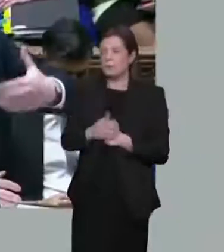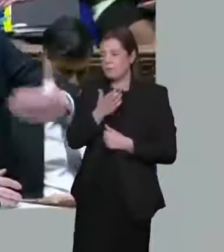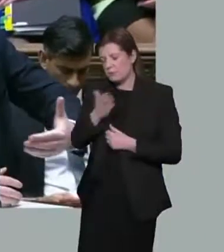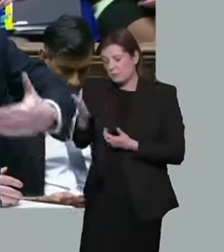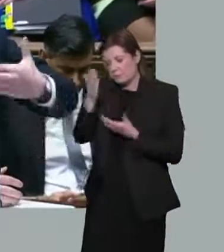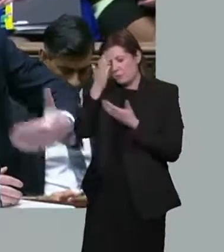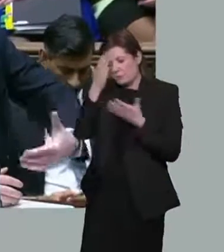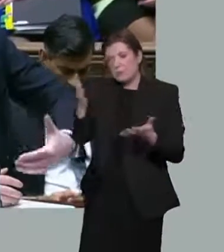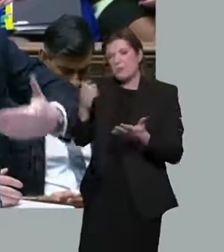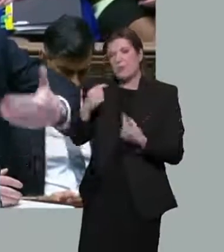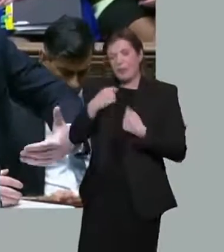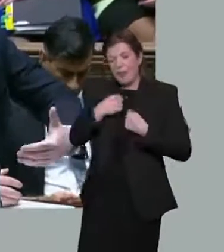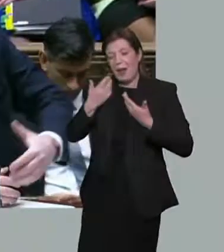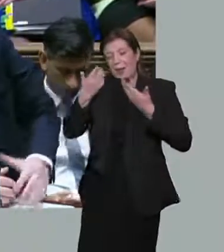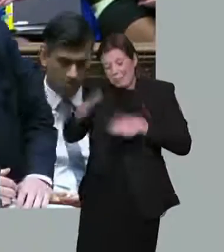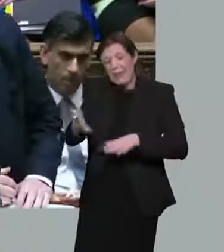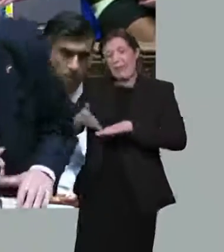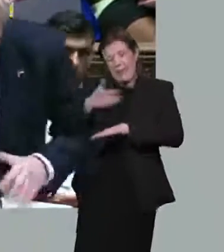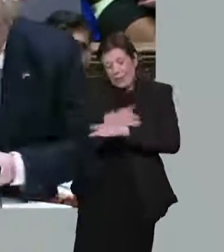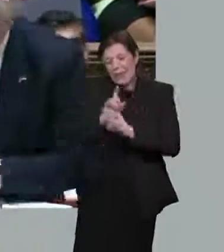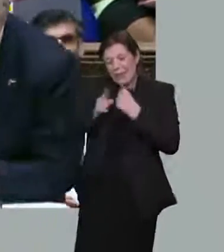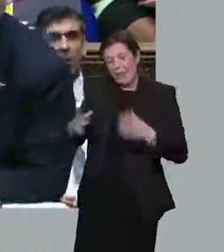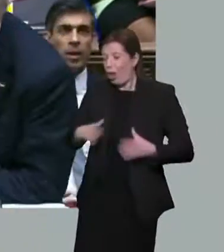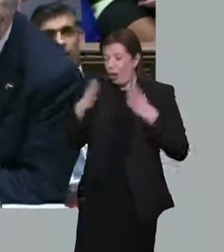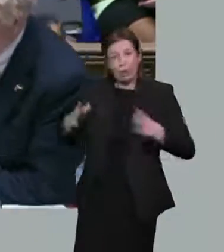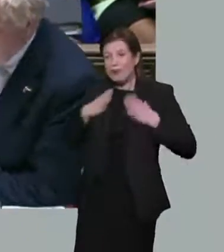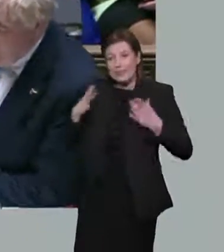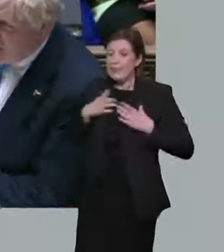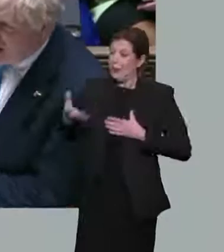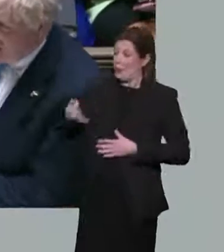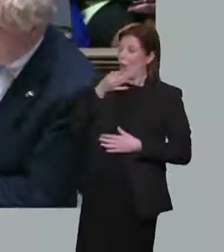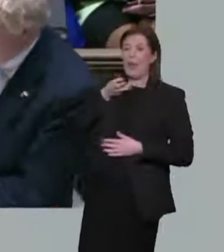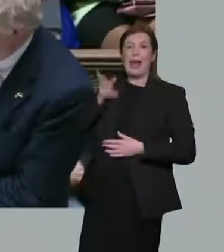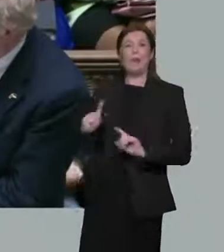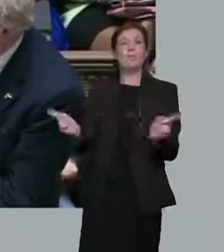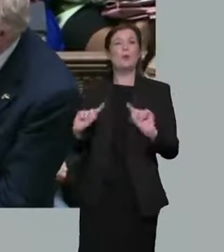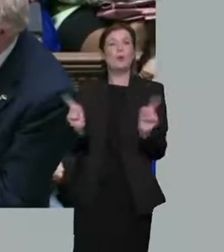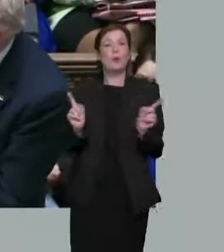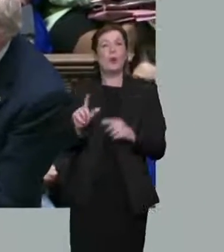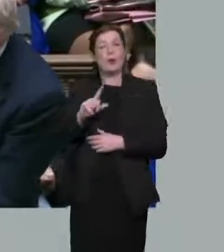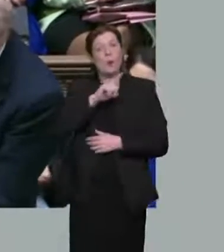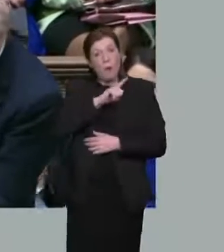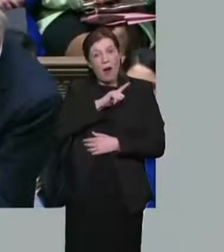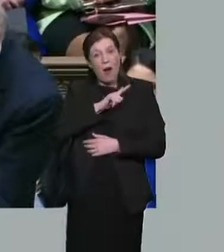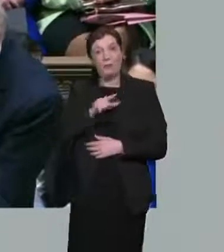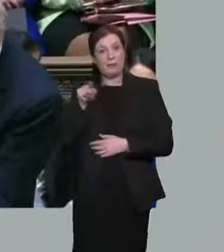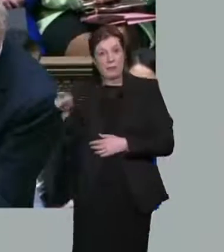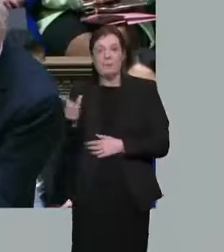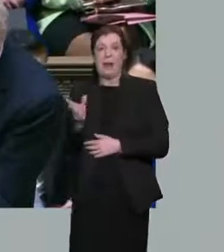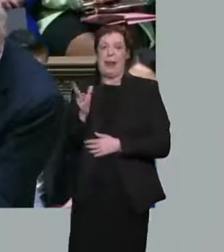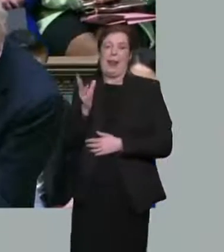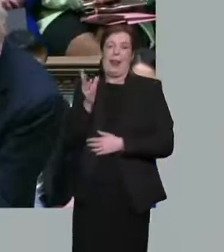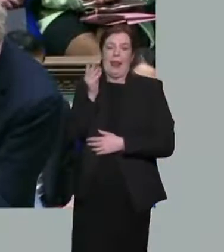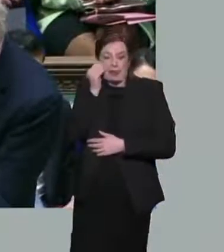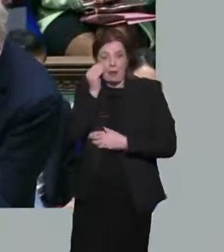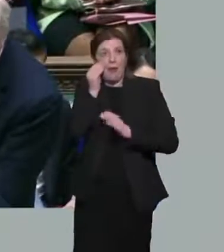to listen to the answer that I gave to the first question, because it would then help him to scrap his third